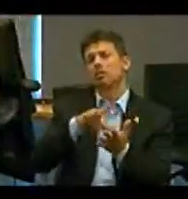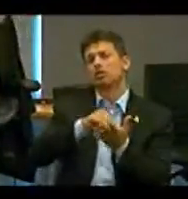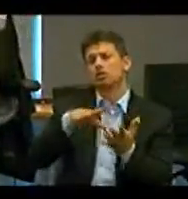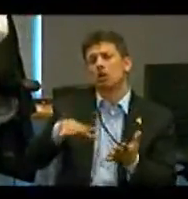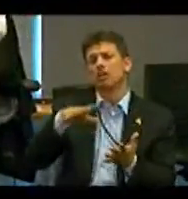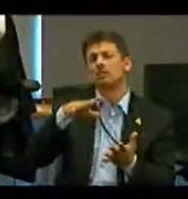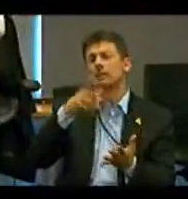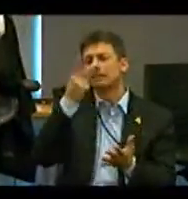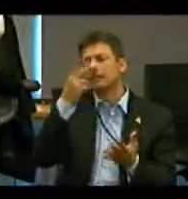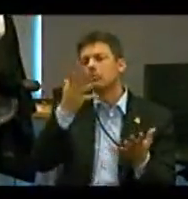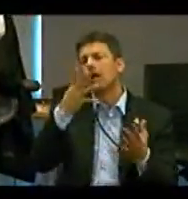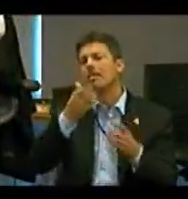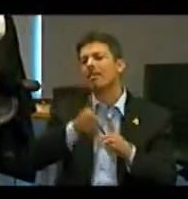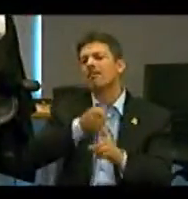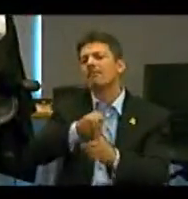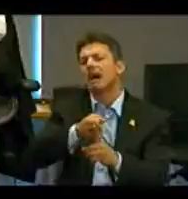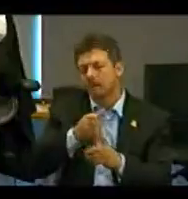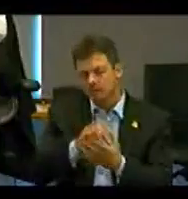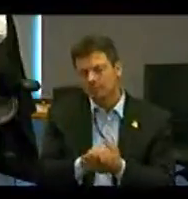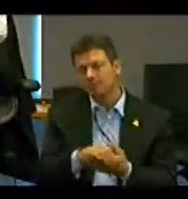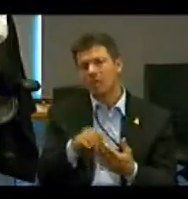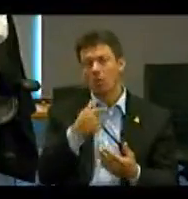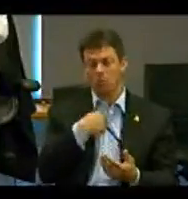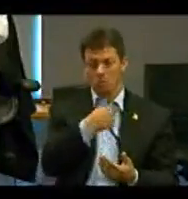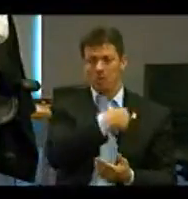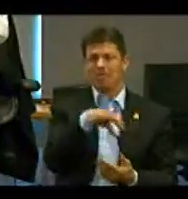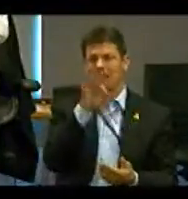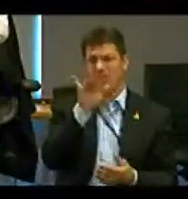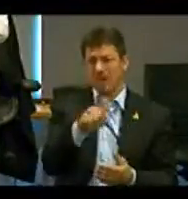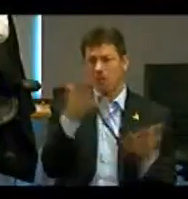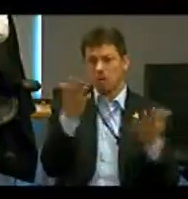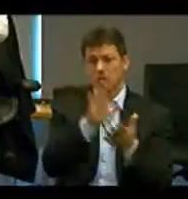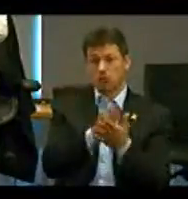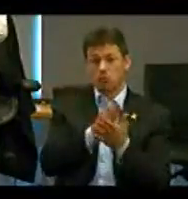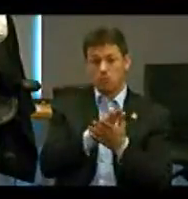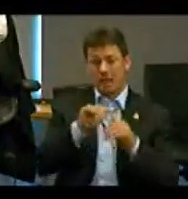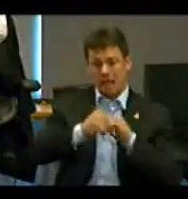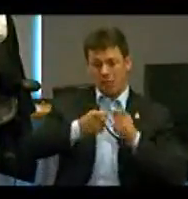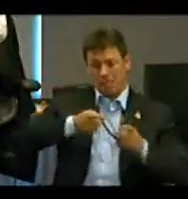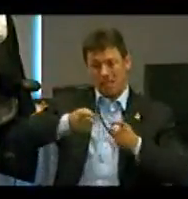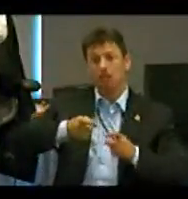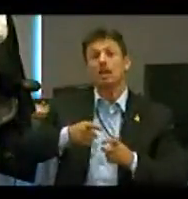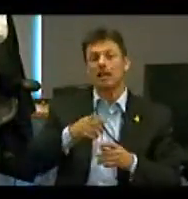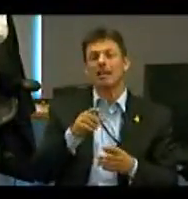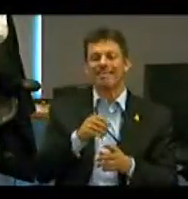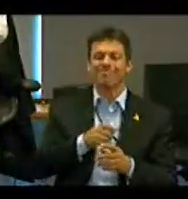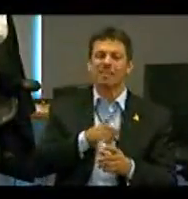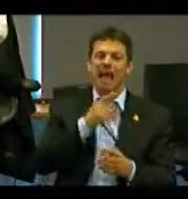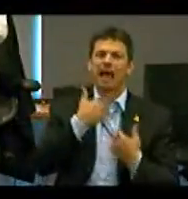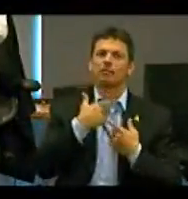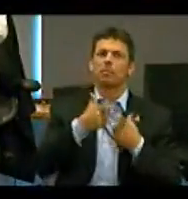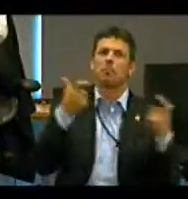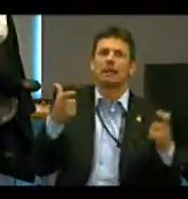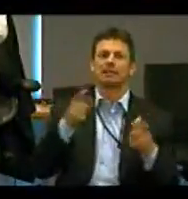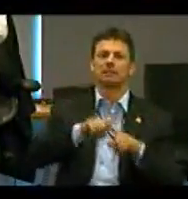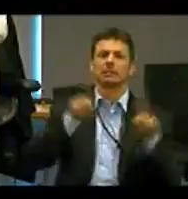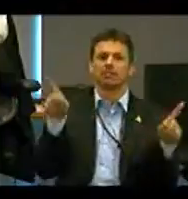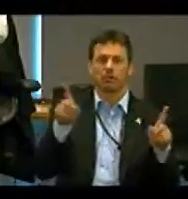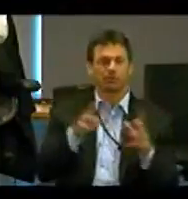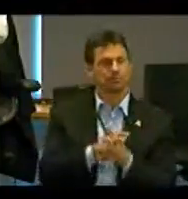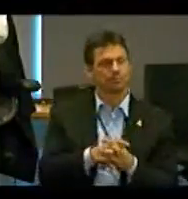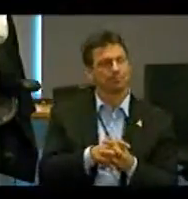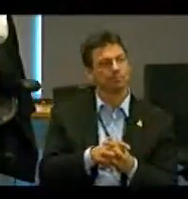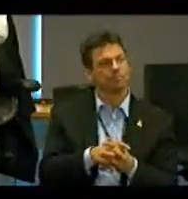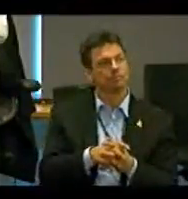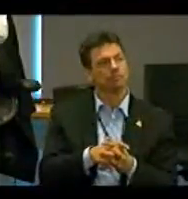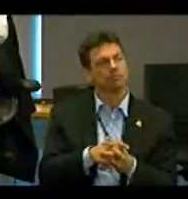and they found that what schools do make a difference. In other words, it's not an external problem that schools can't control. I hope that addresses what you're